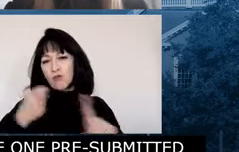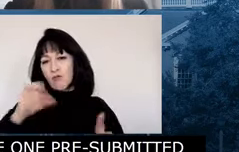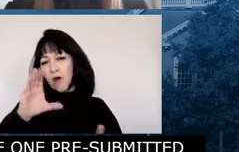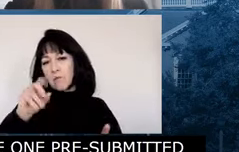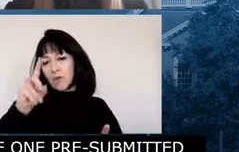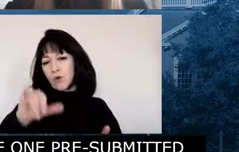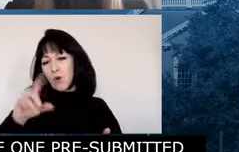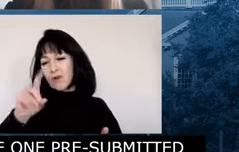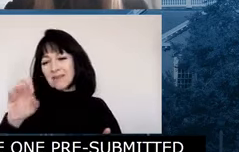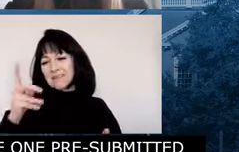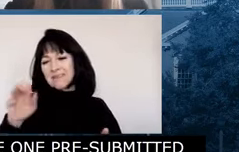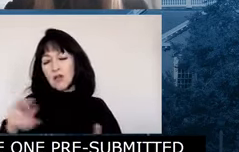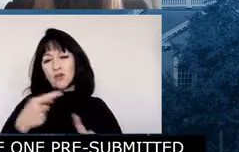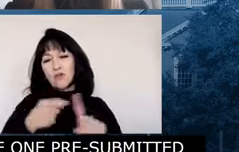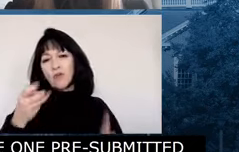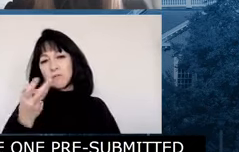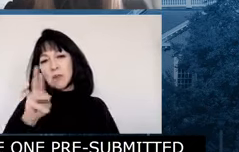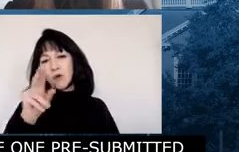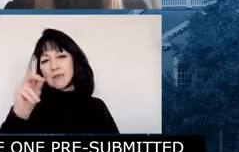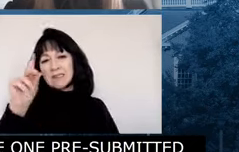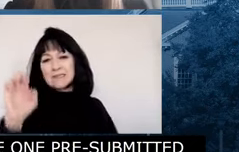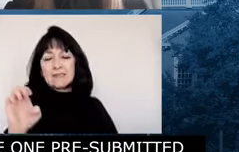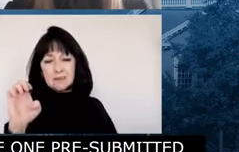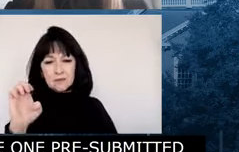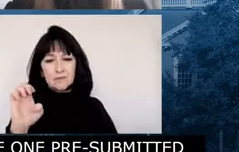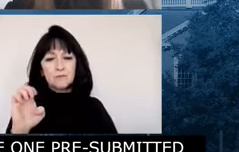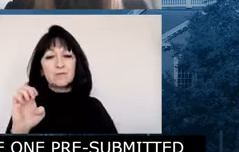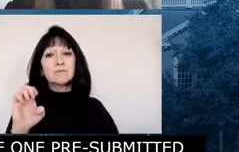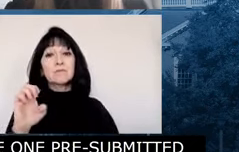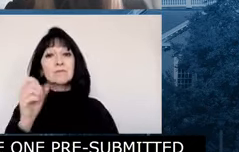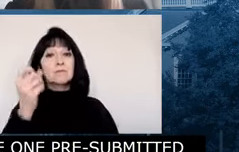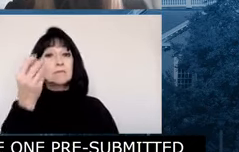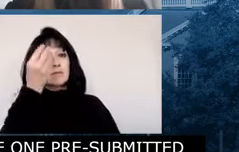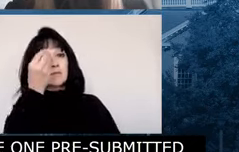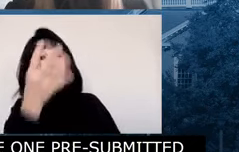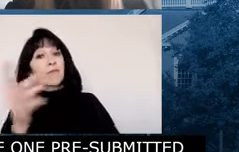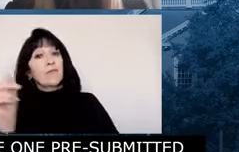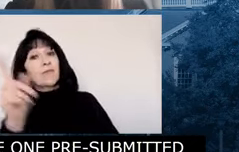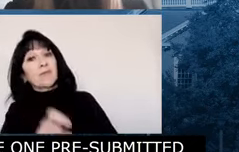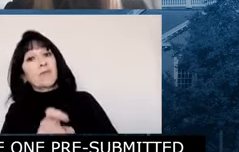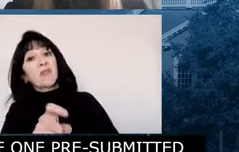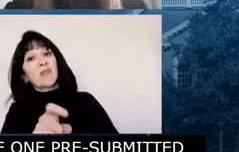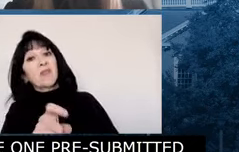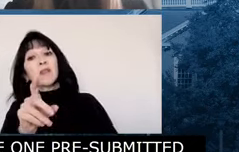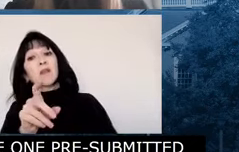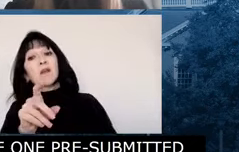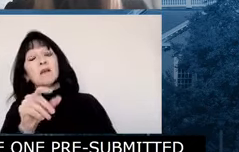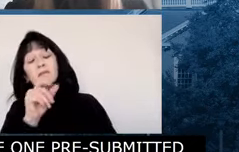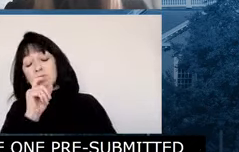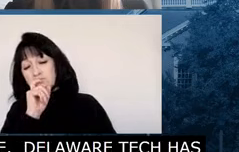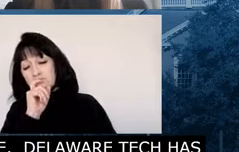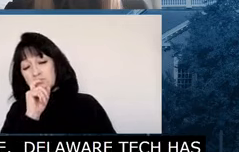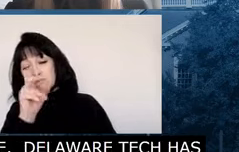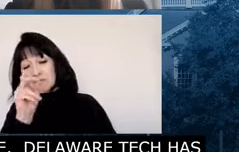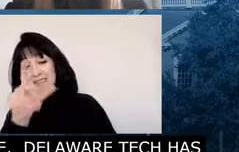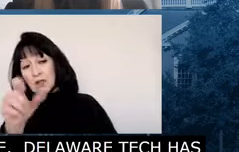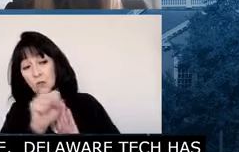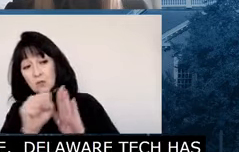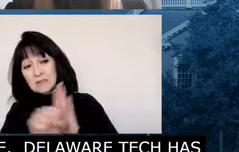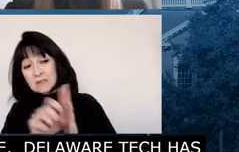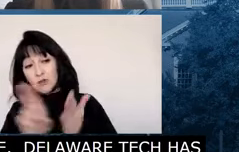WRDE. Cody asks, Delaware Tech has put in a vaccine mandate effective May 1st for all visitors to the